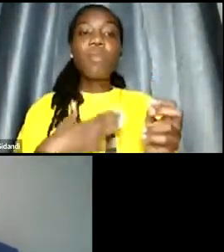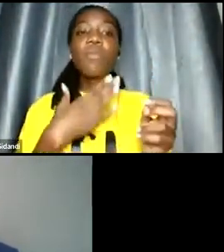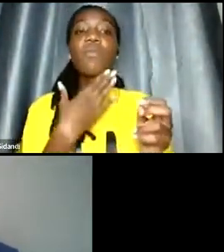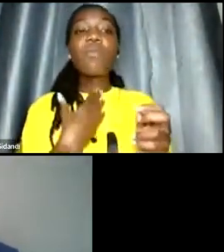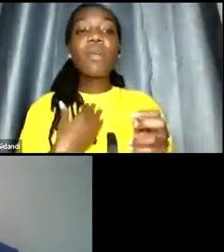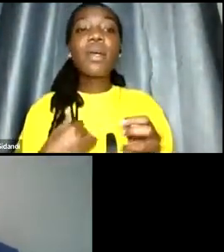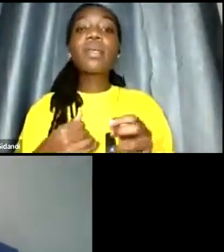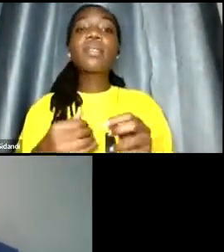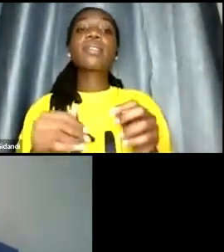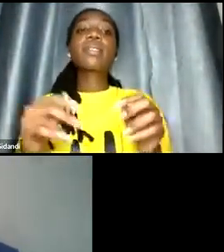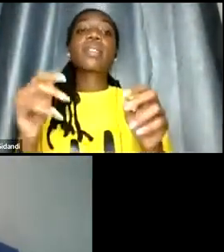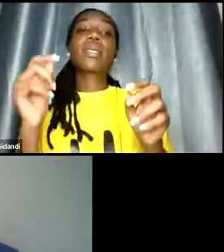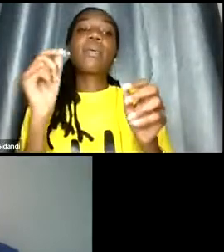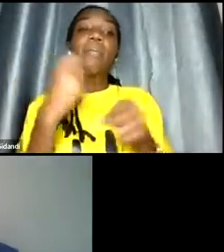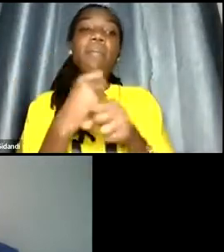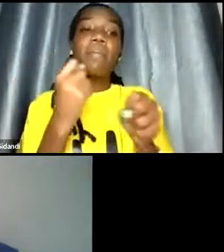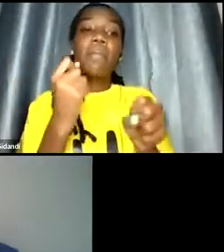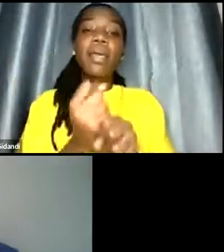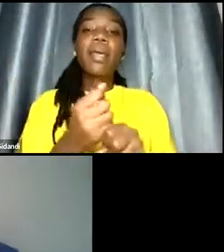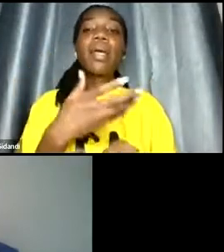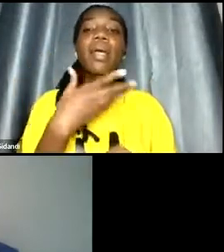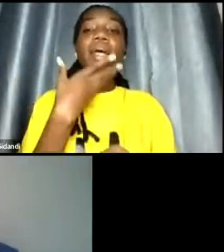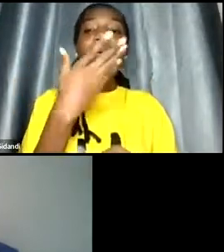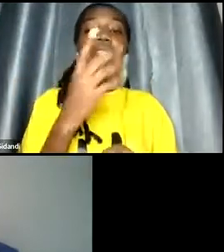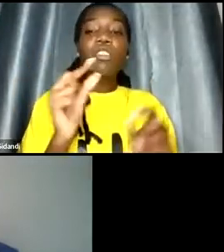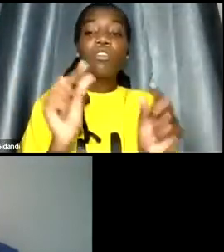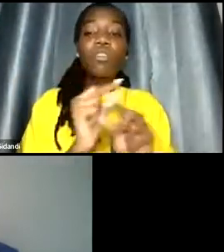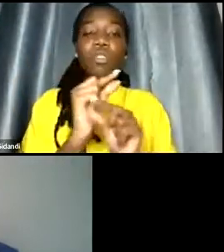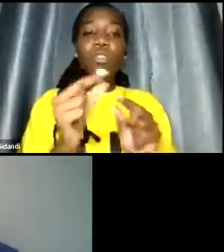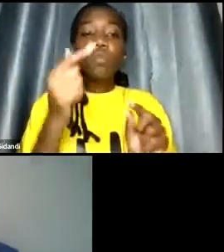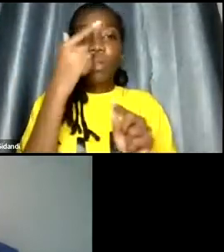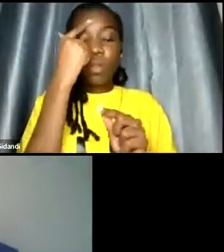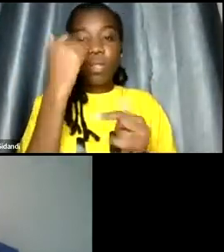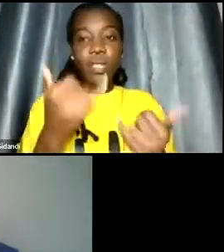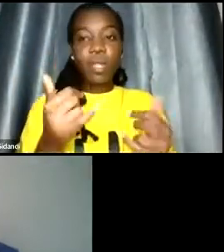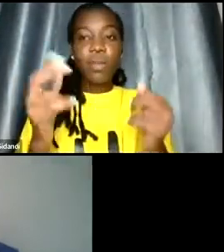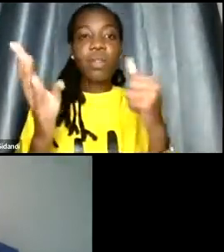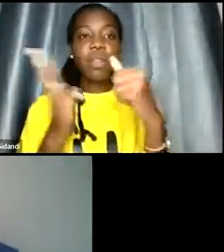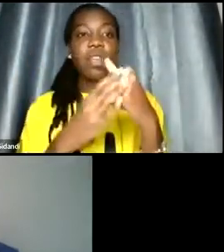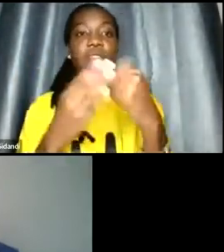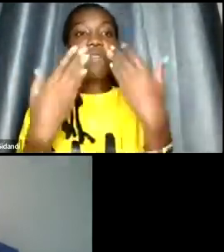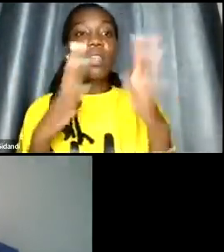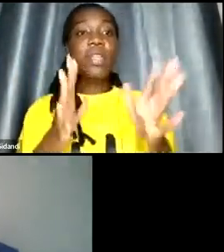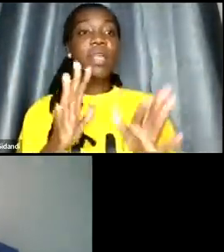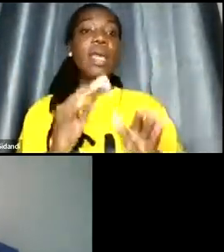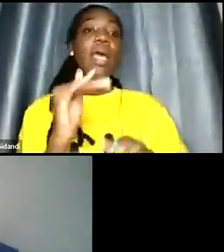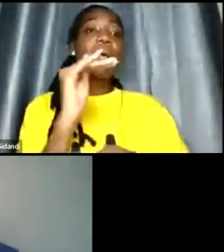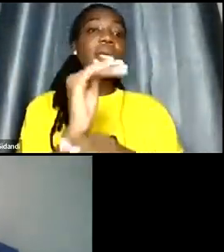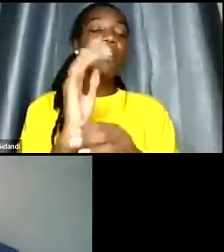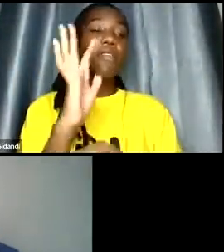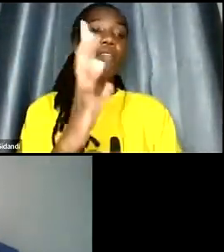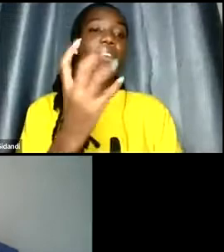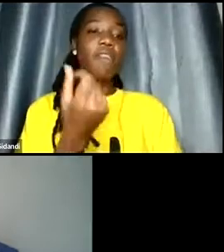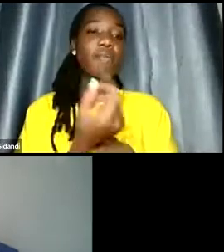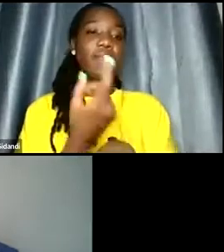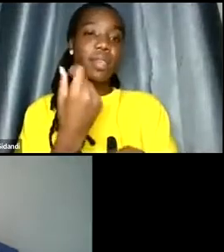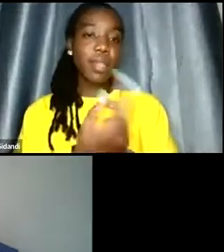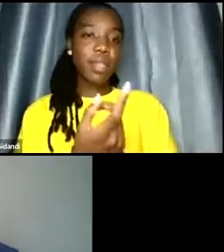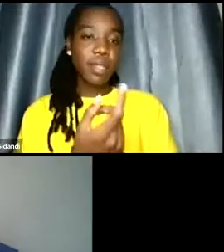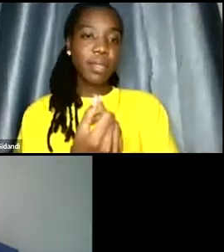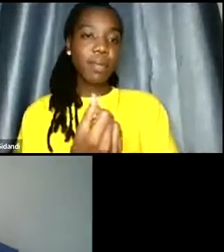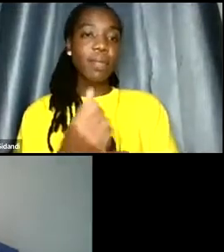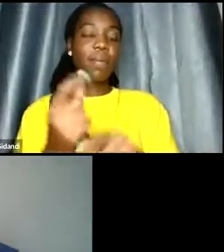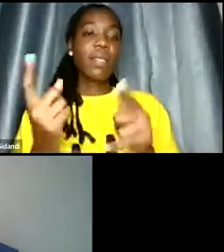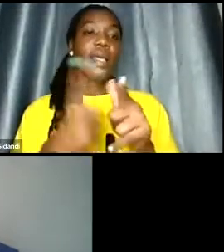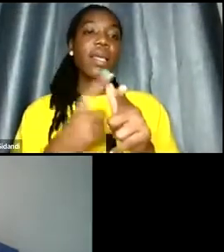your answers shorter now because it's already 9, and allow me to request you that we borrow 5 minutes of your time to the audience so that we